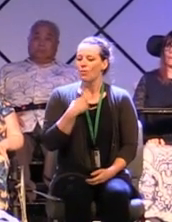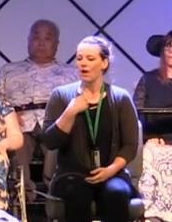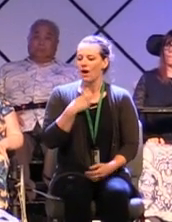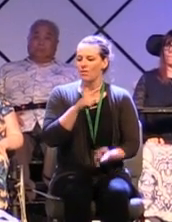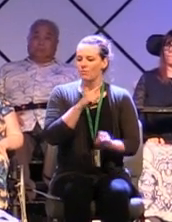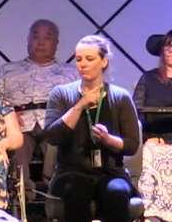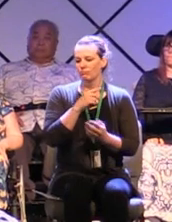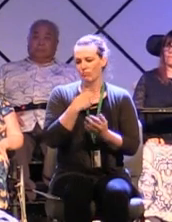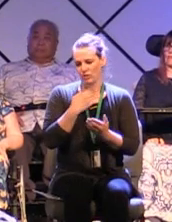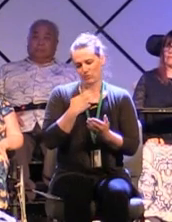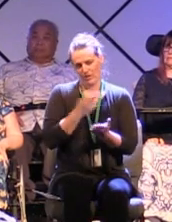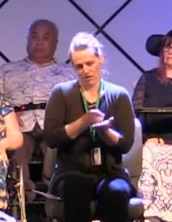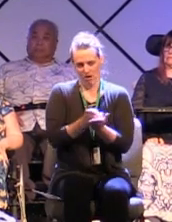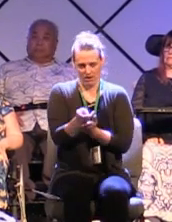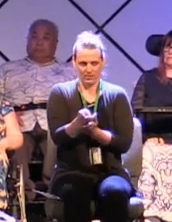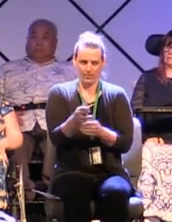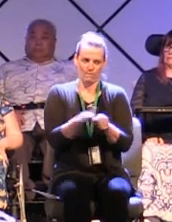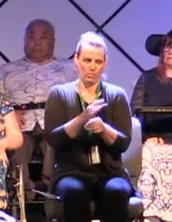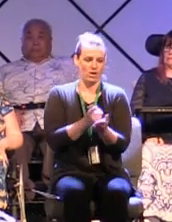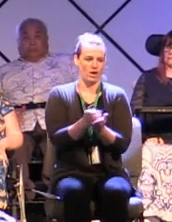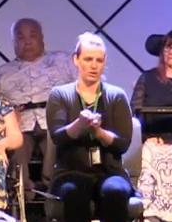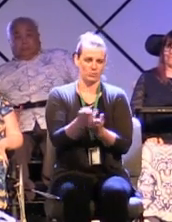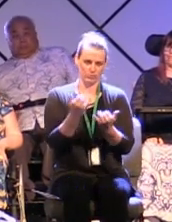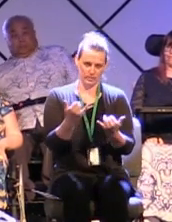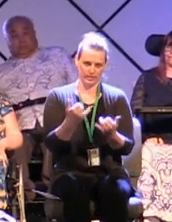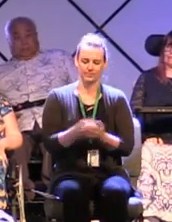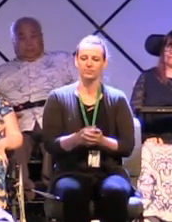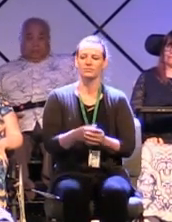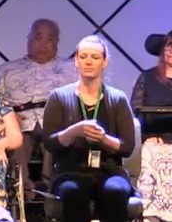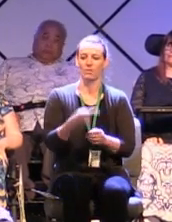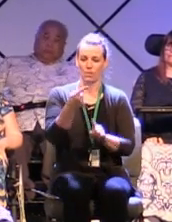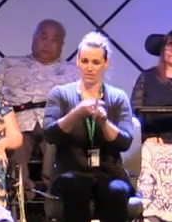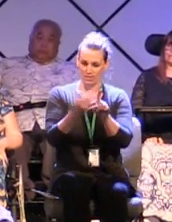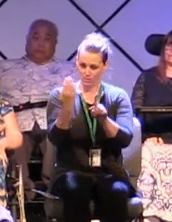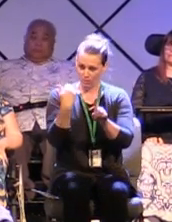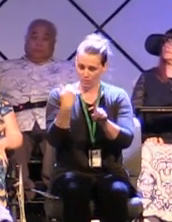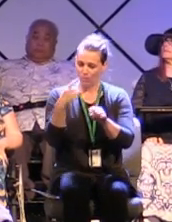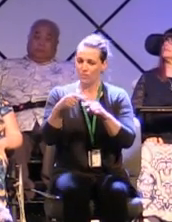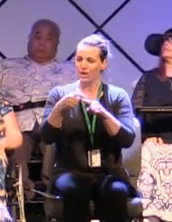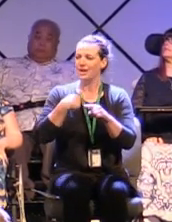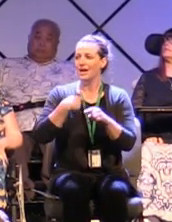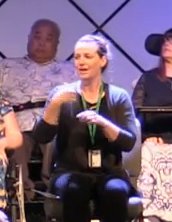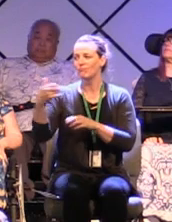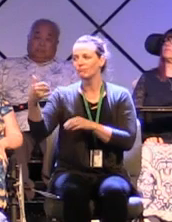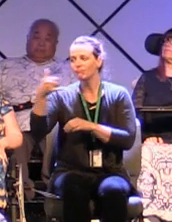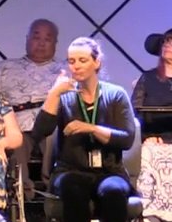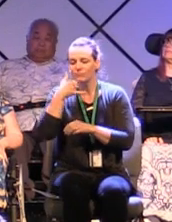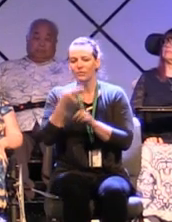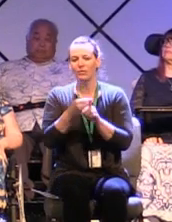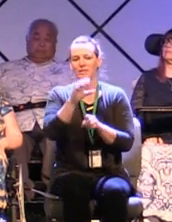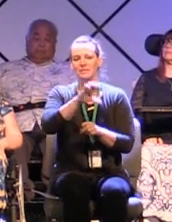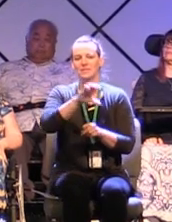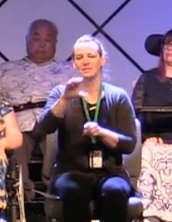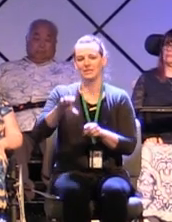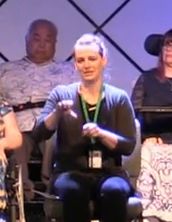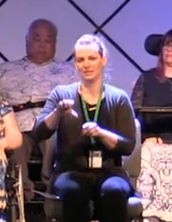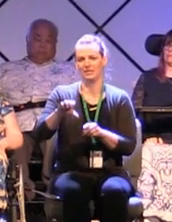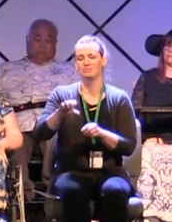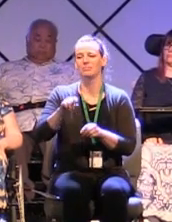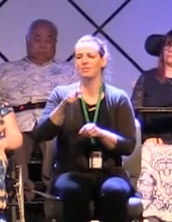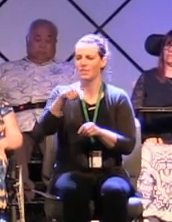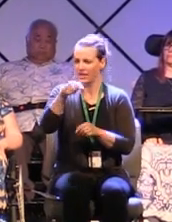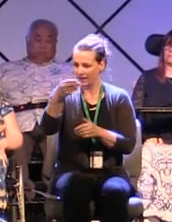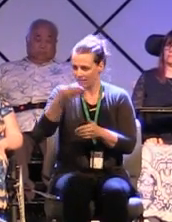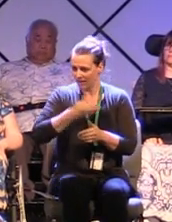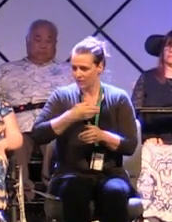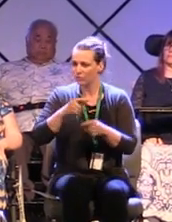To be completely honest with you all today. 1 month ago, when I received a phone call from Canine Companions inviting me